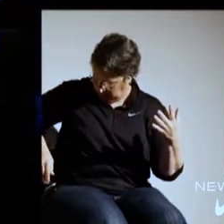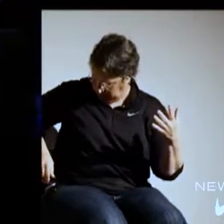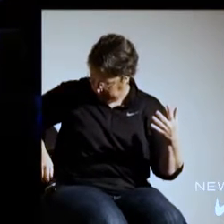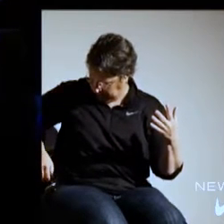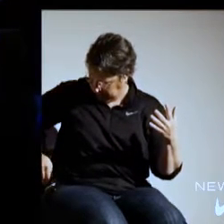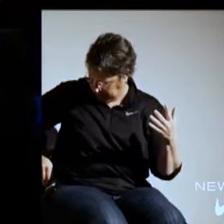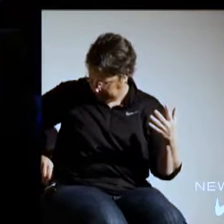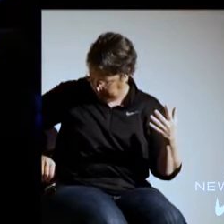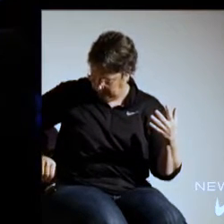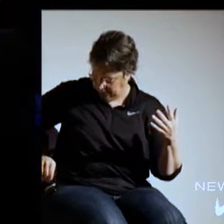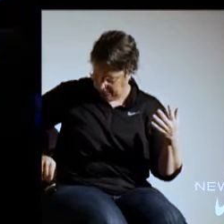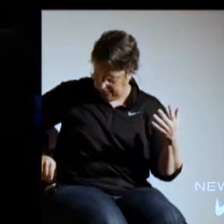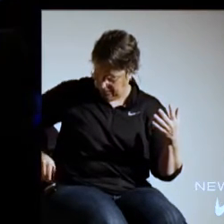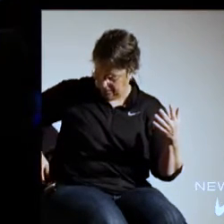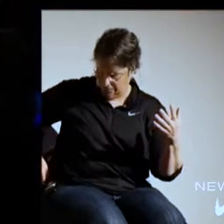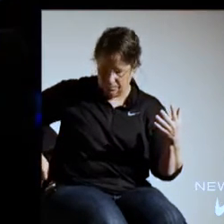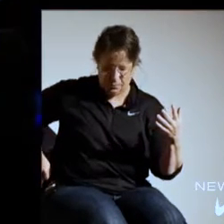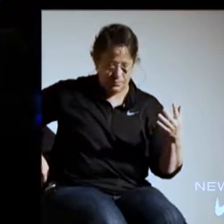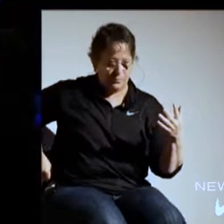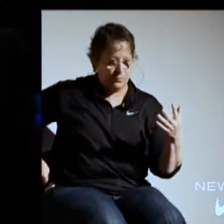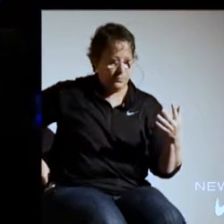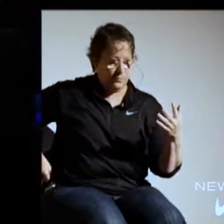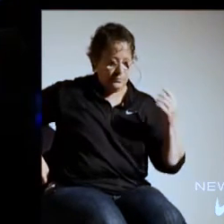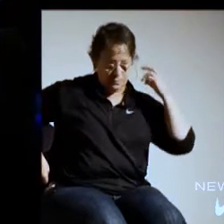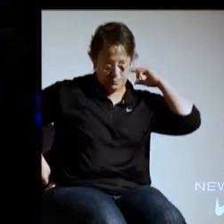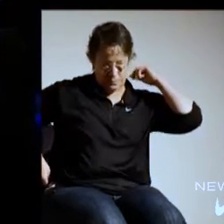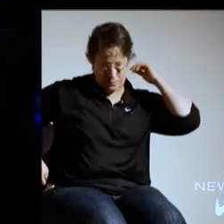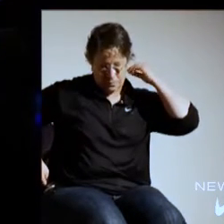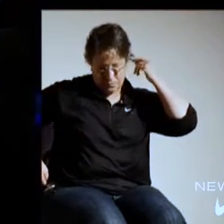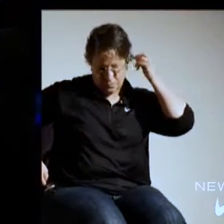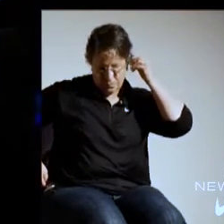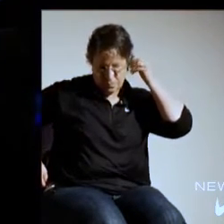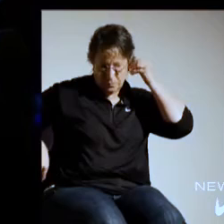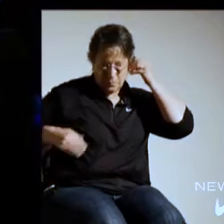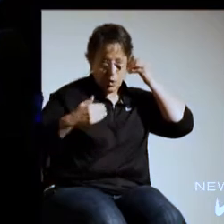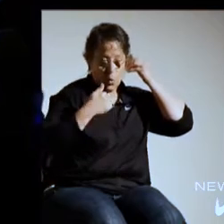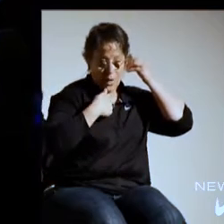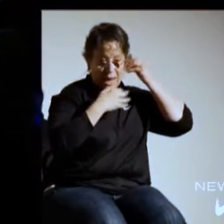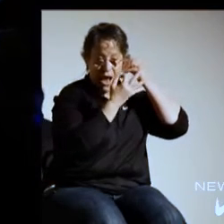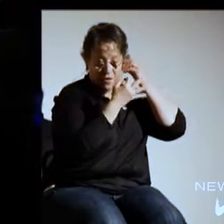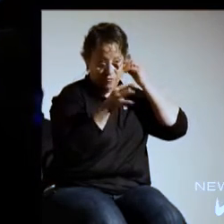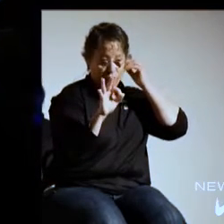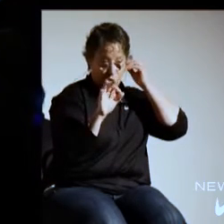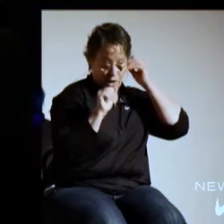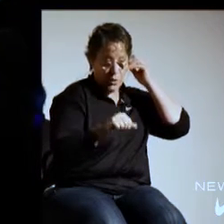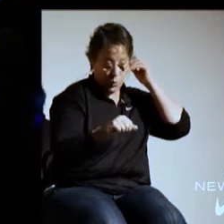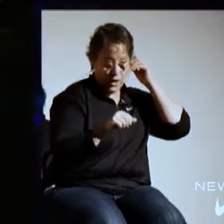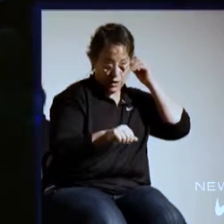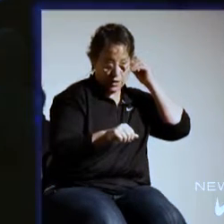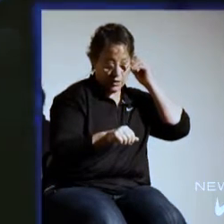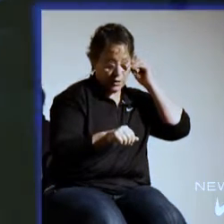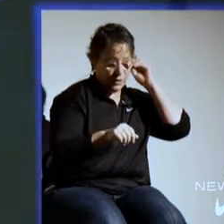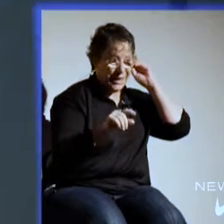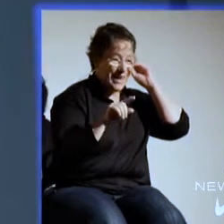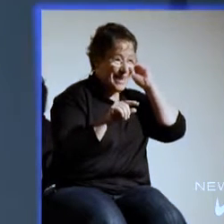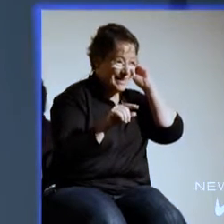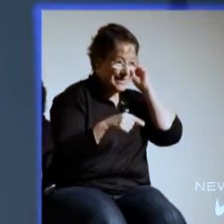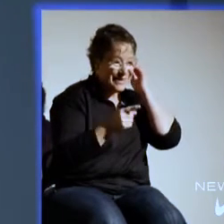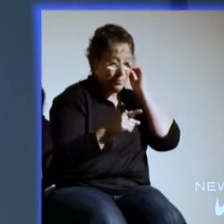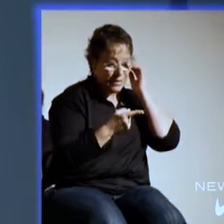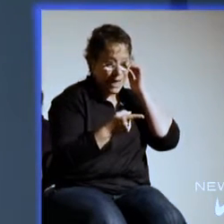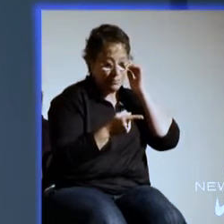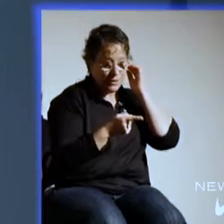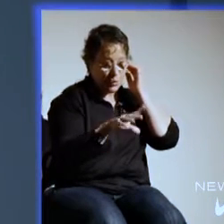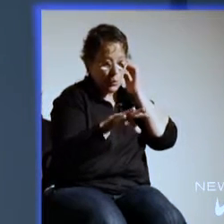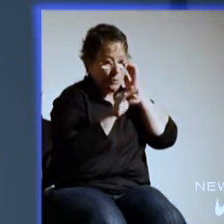will to choose the path that we're going to take. And sometimes we choose a path knowing that